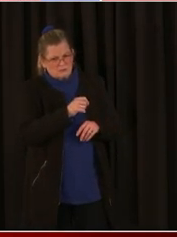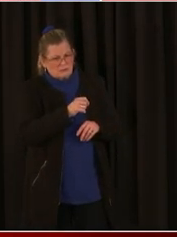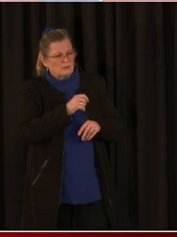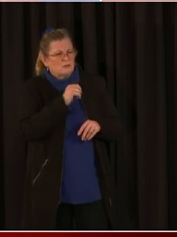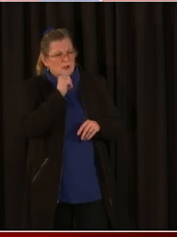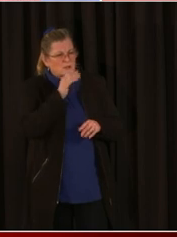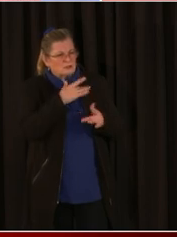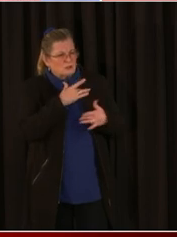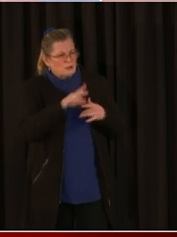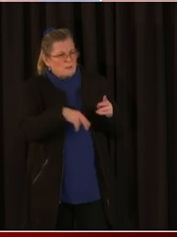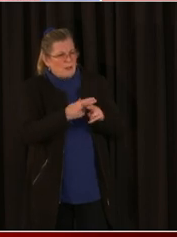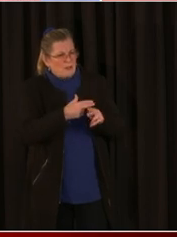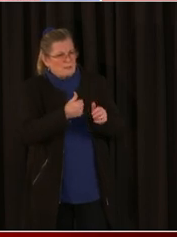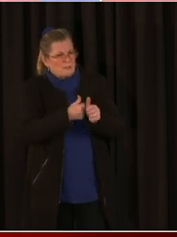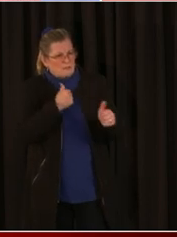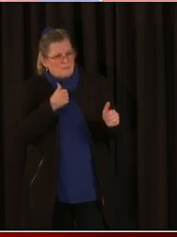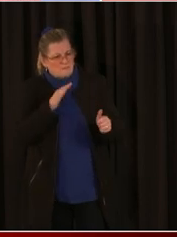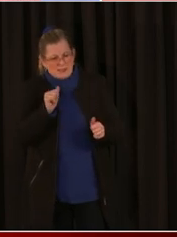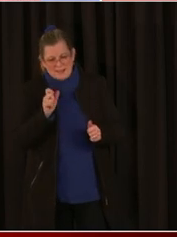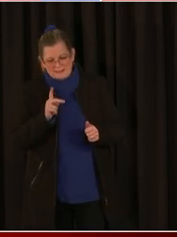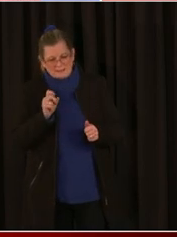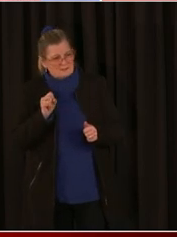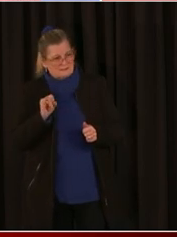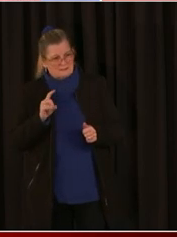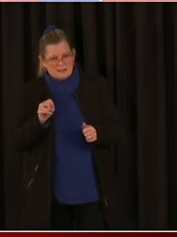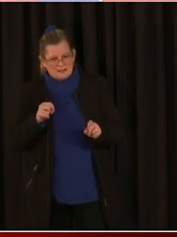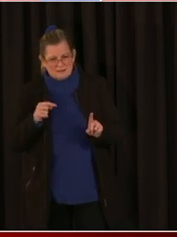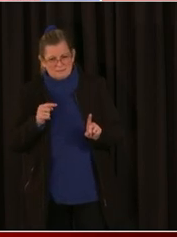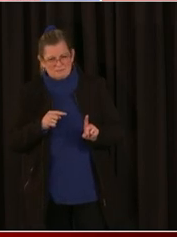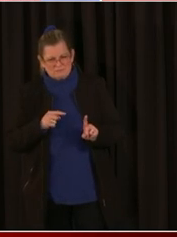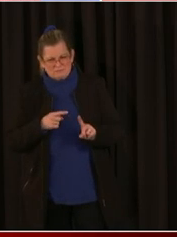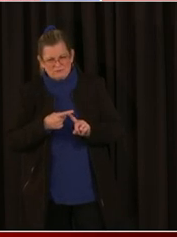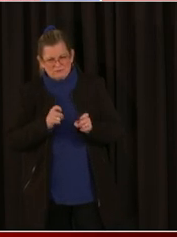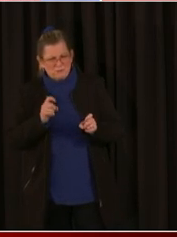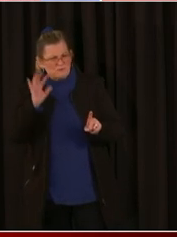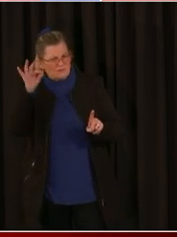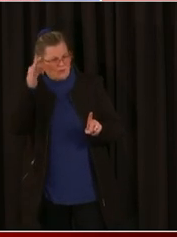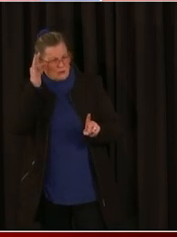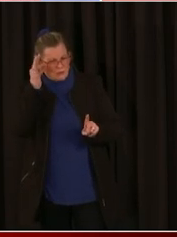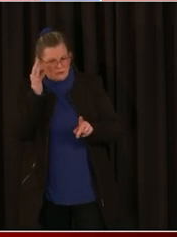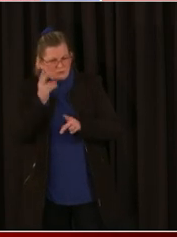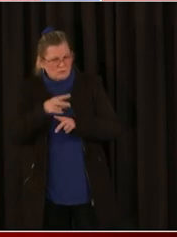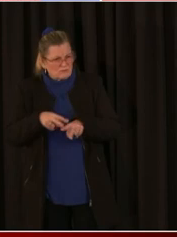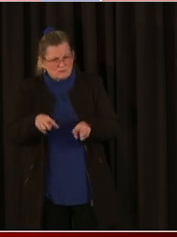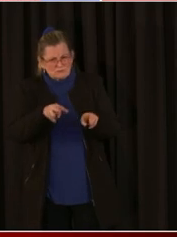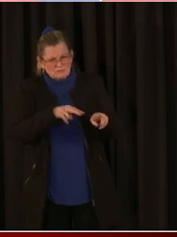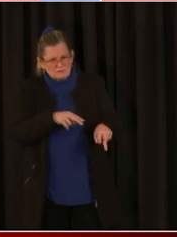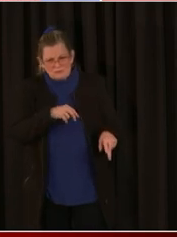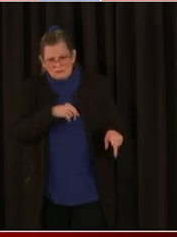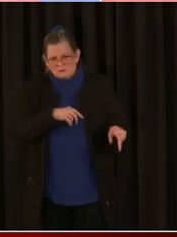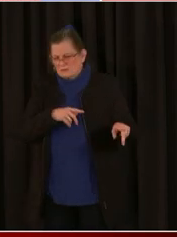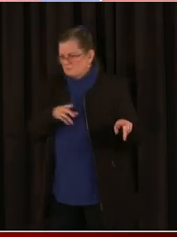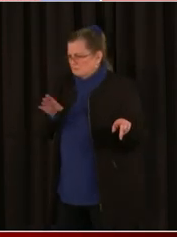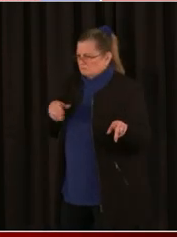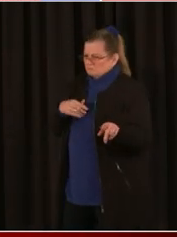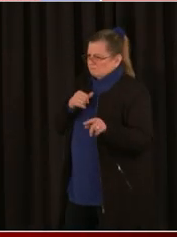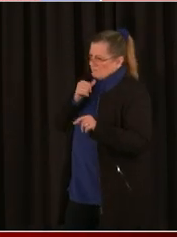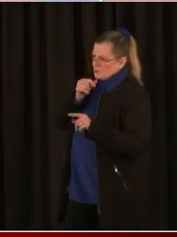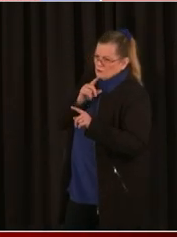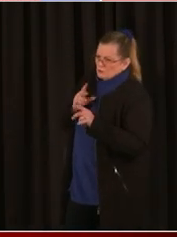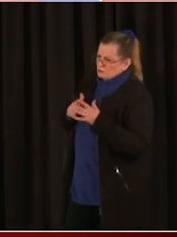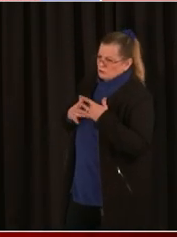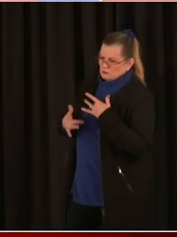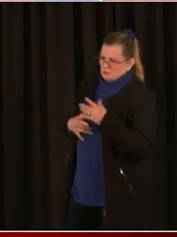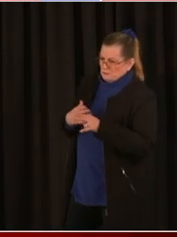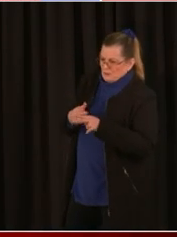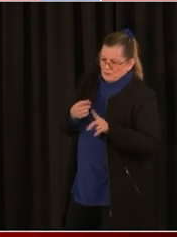concern over backsliding from federal oversight. Well, I'm not concerned about it, and in my